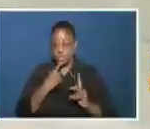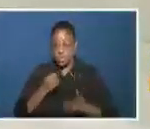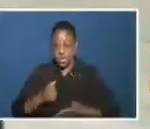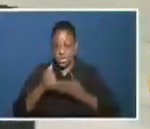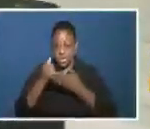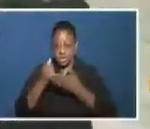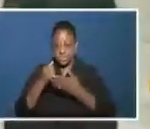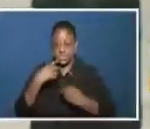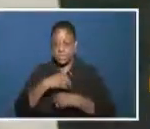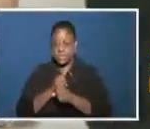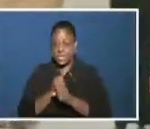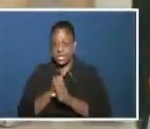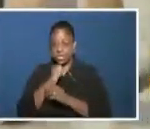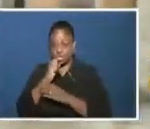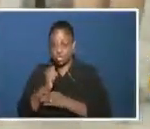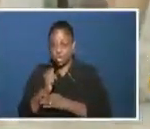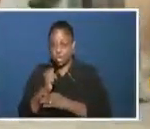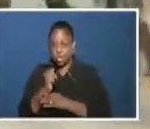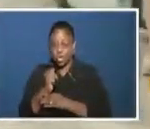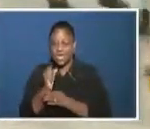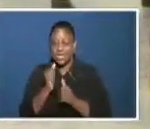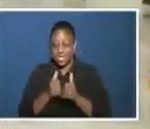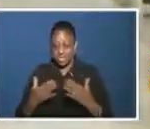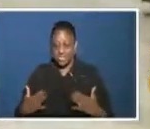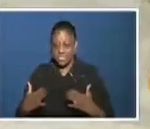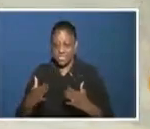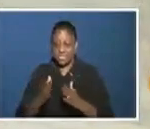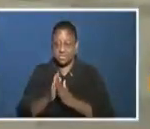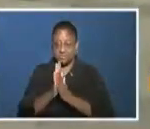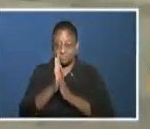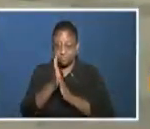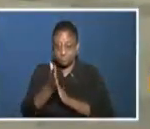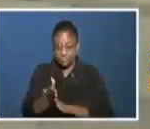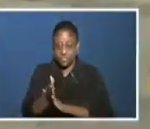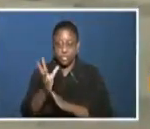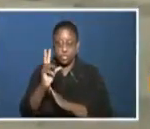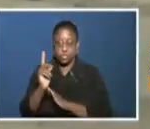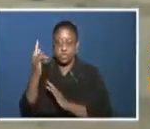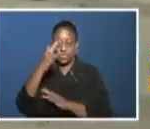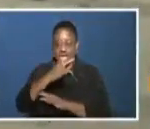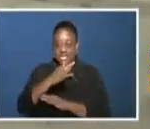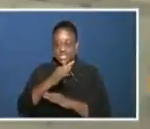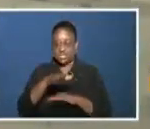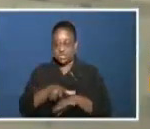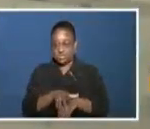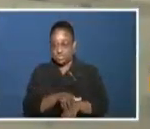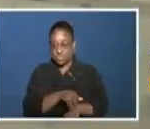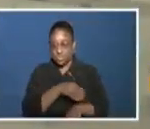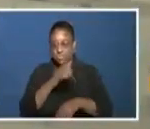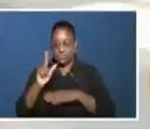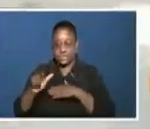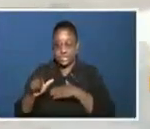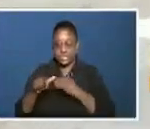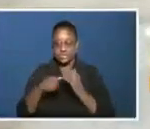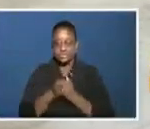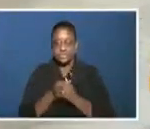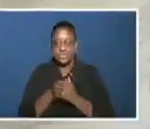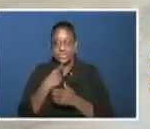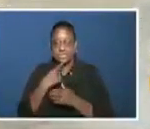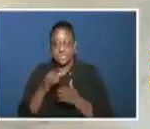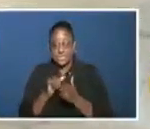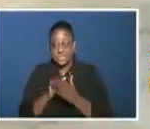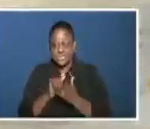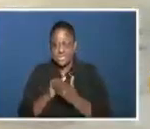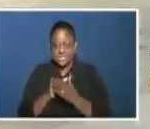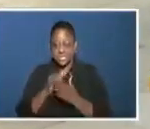the airport through the early morning rush that saw no flights delayed. As for the union's act, Cooper does not consider it one of